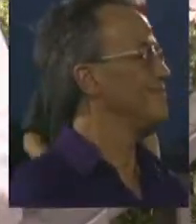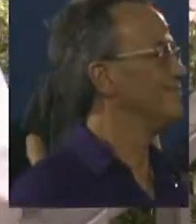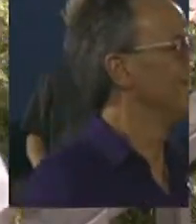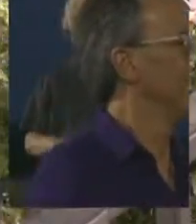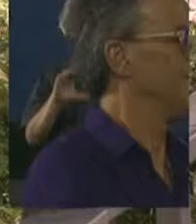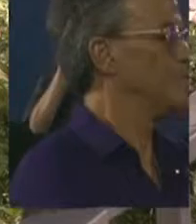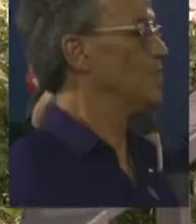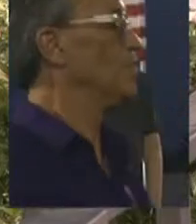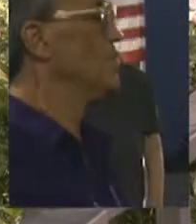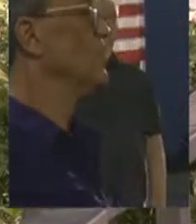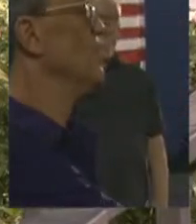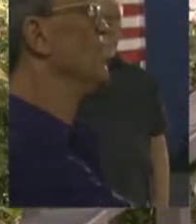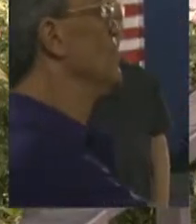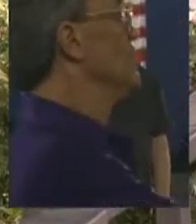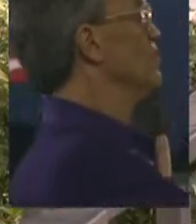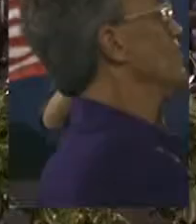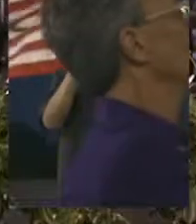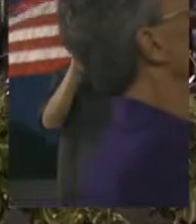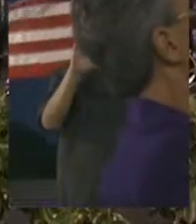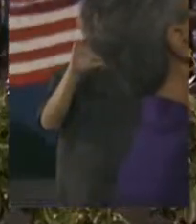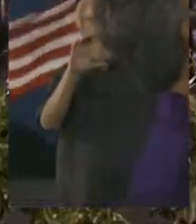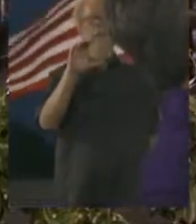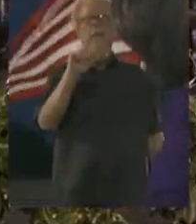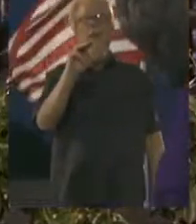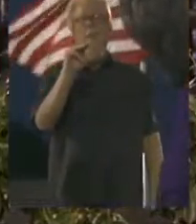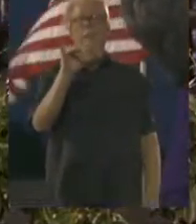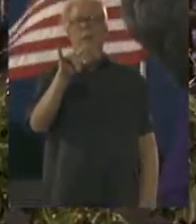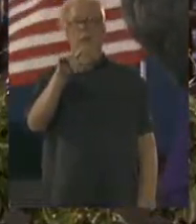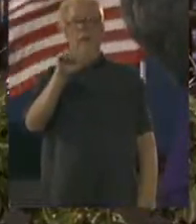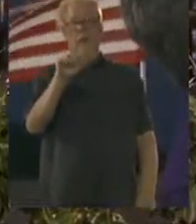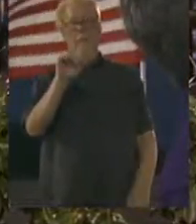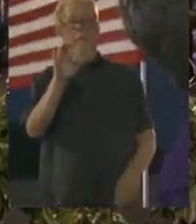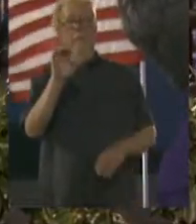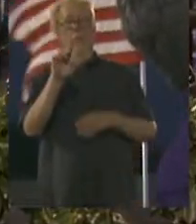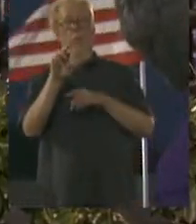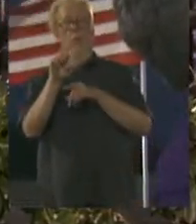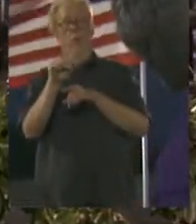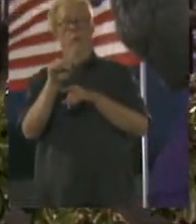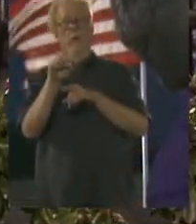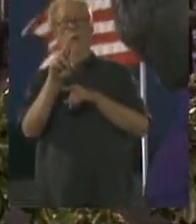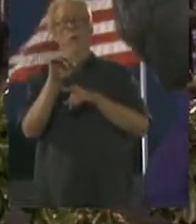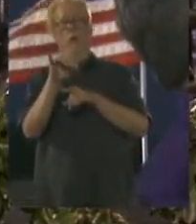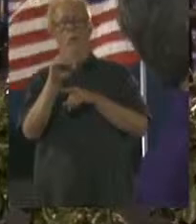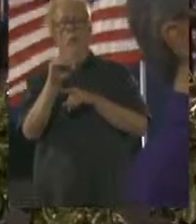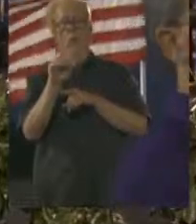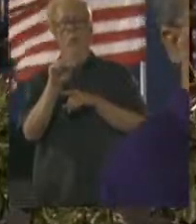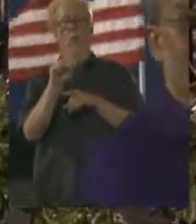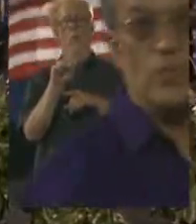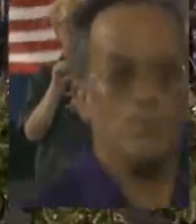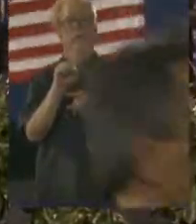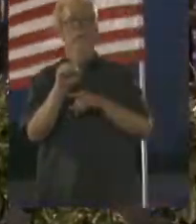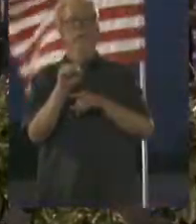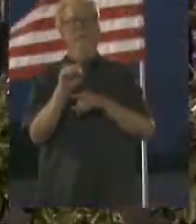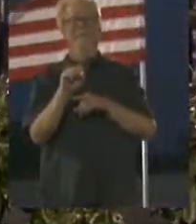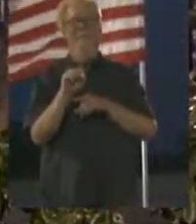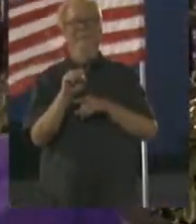Camila F. Flores Rios will be attending Texas A&M University at San